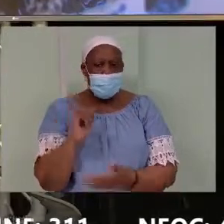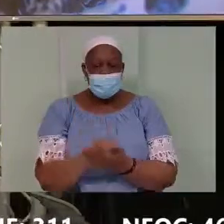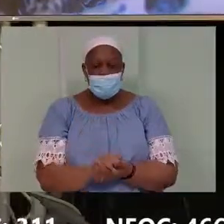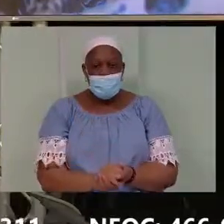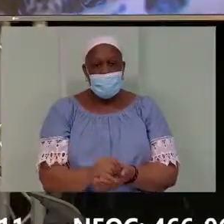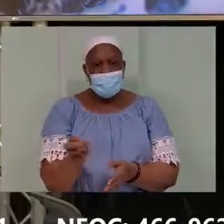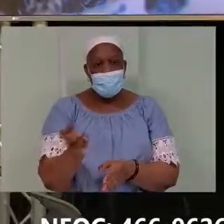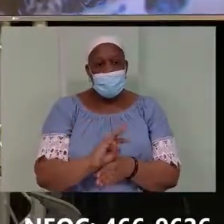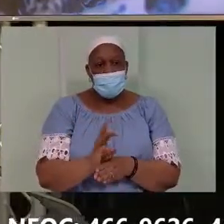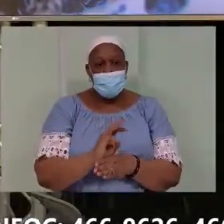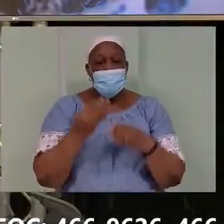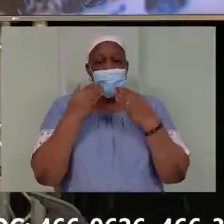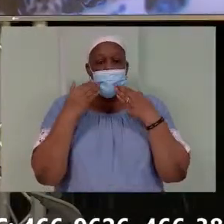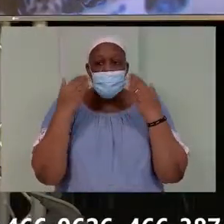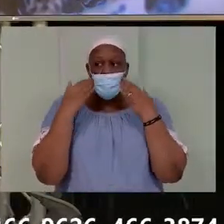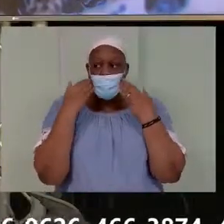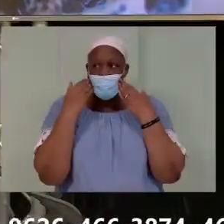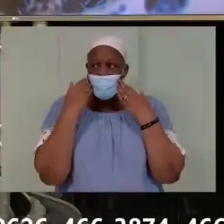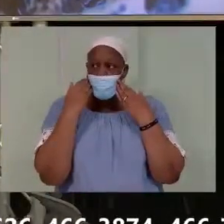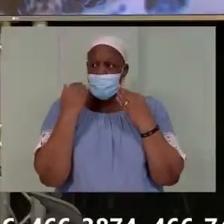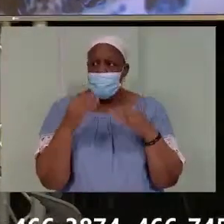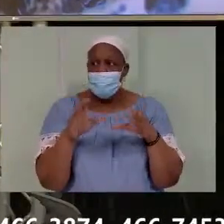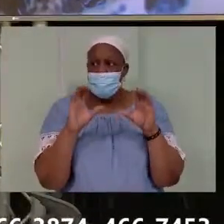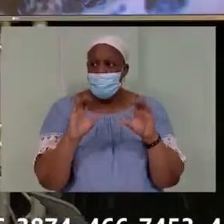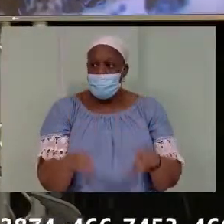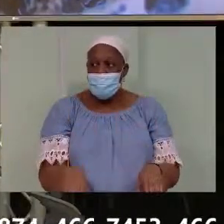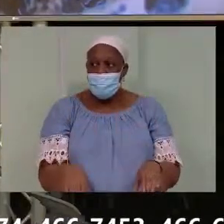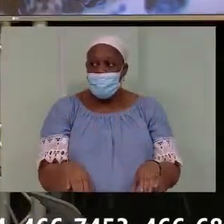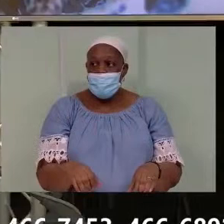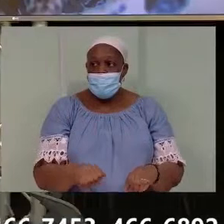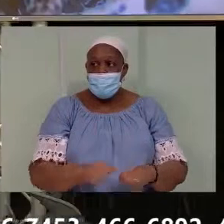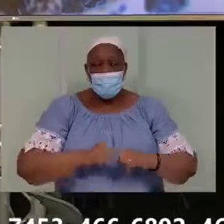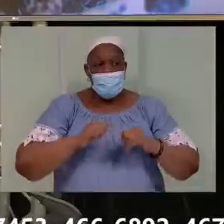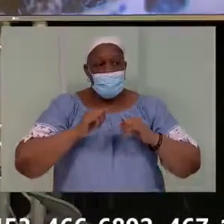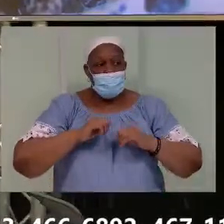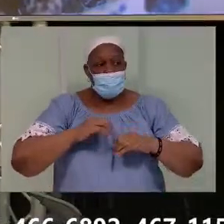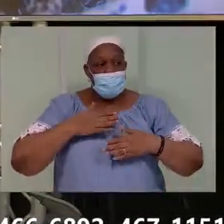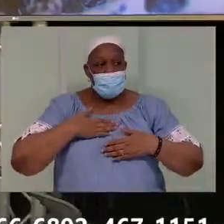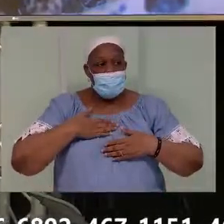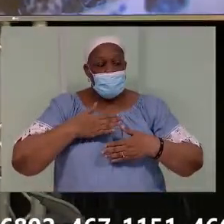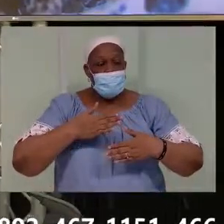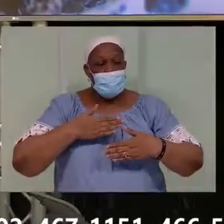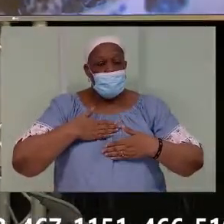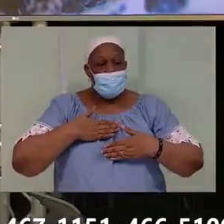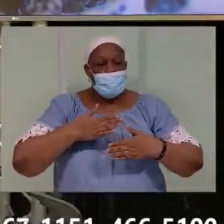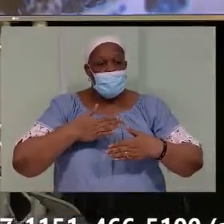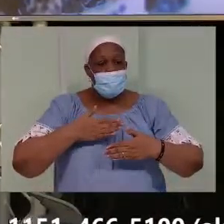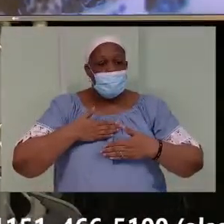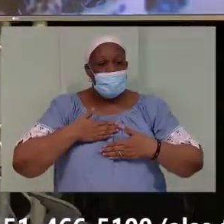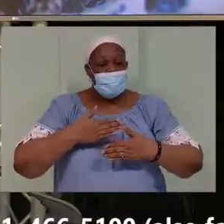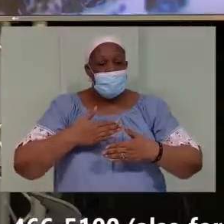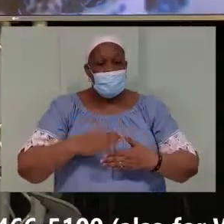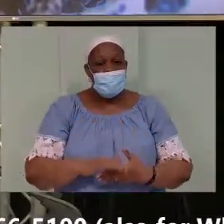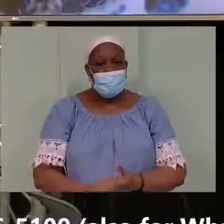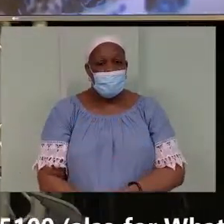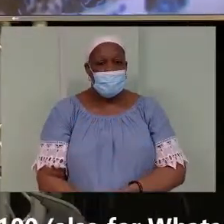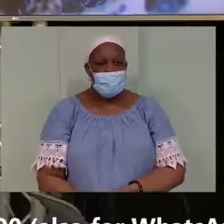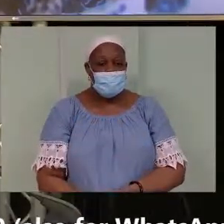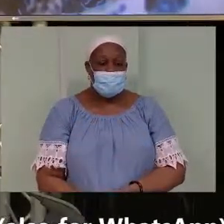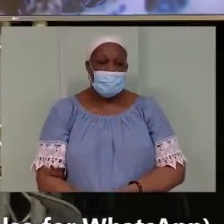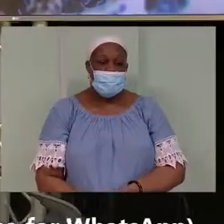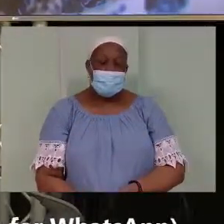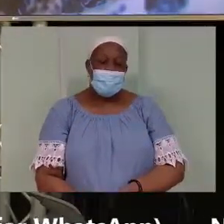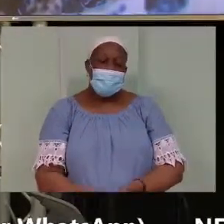long periods puts a bit of stress on our lungs. Can the CMO or